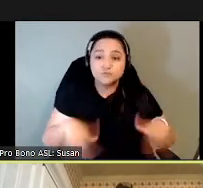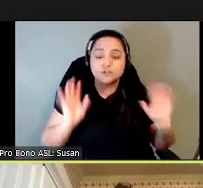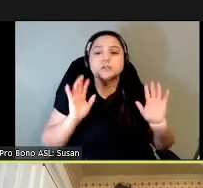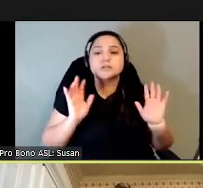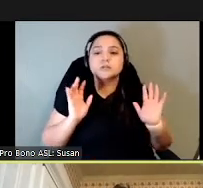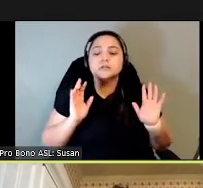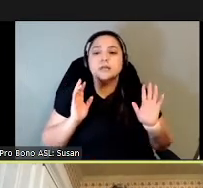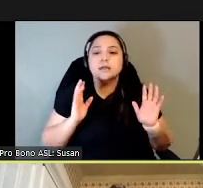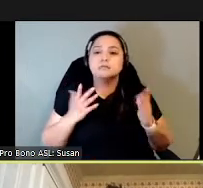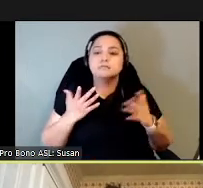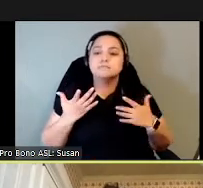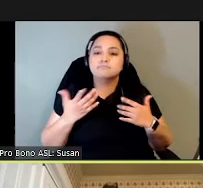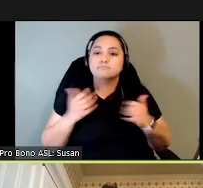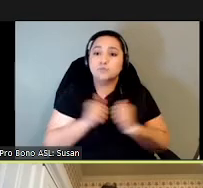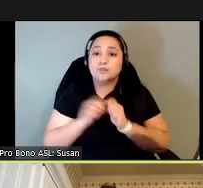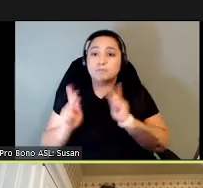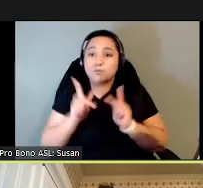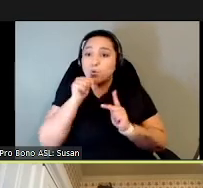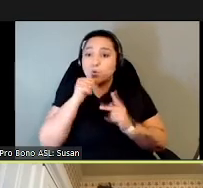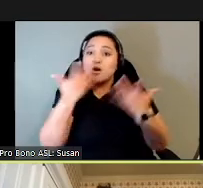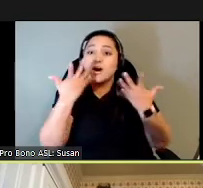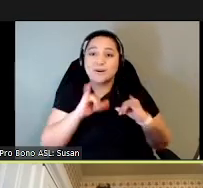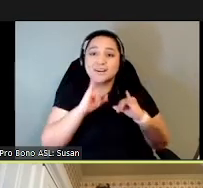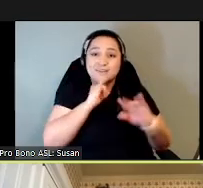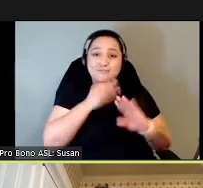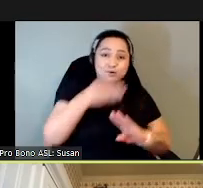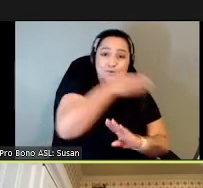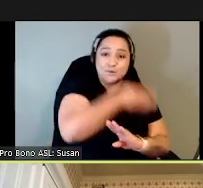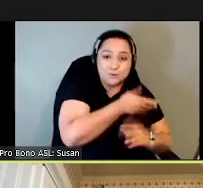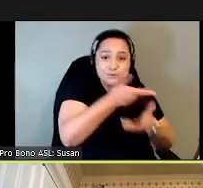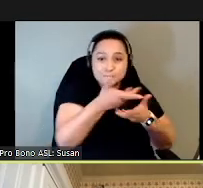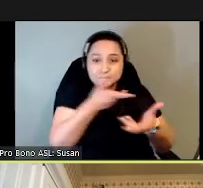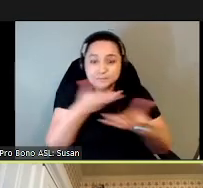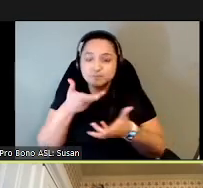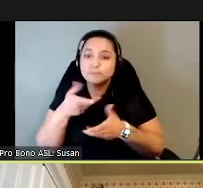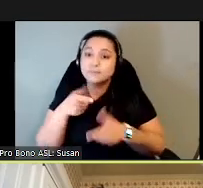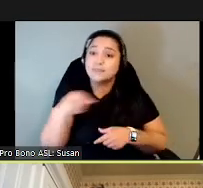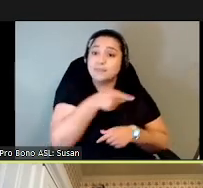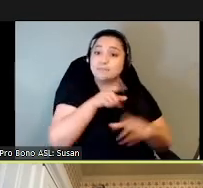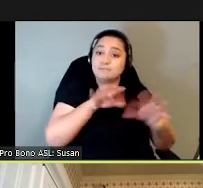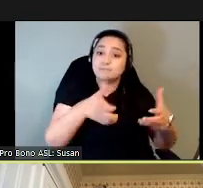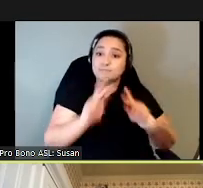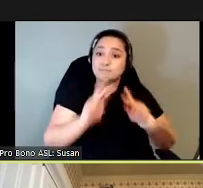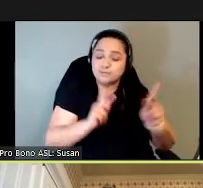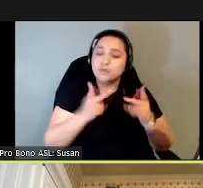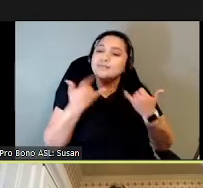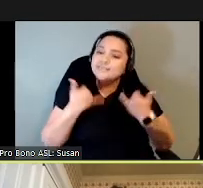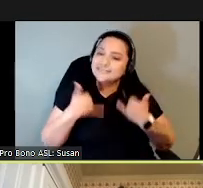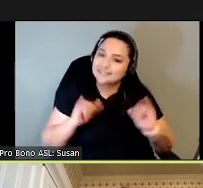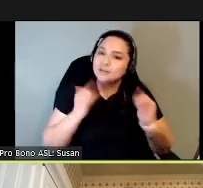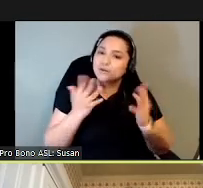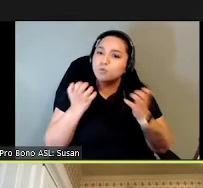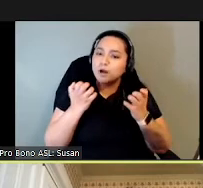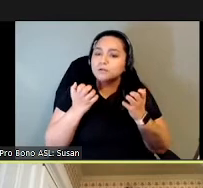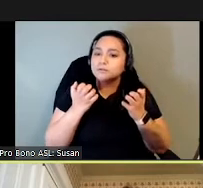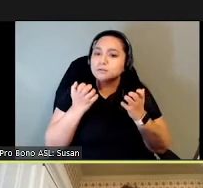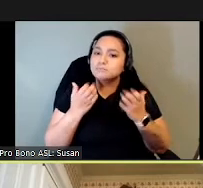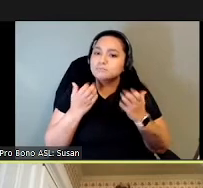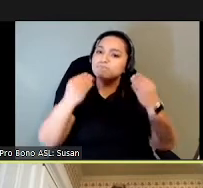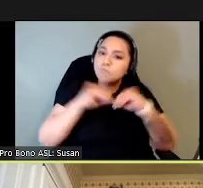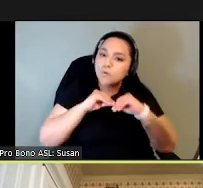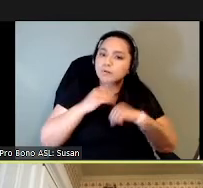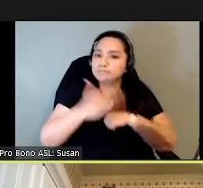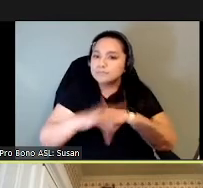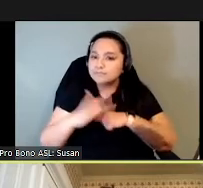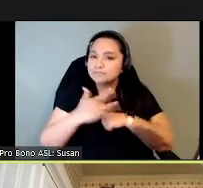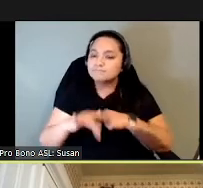interviewed. And the group shared this desire to continue creating space, to learn together, to meet,